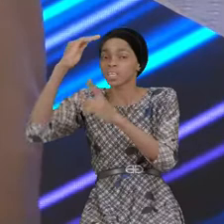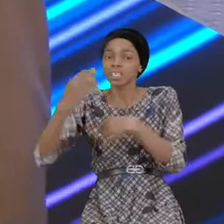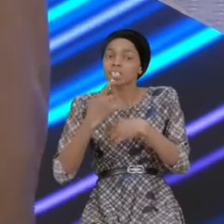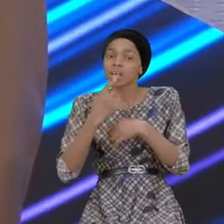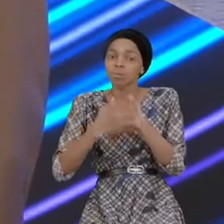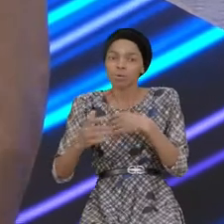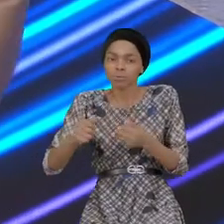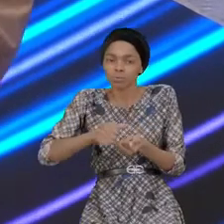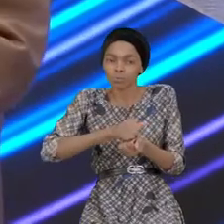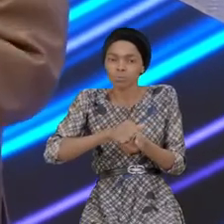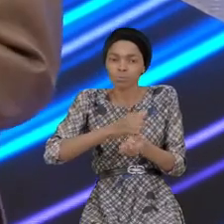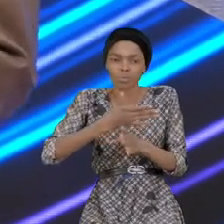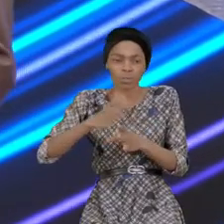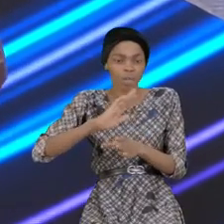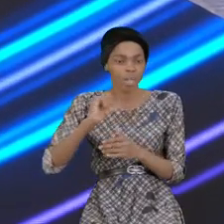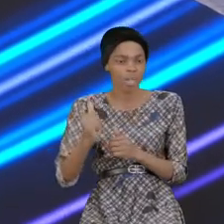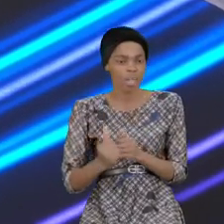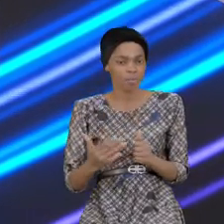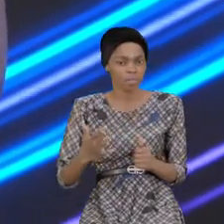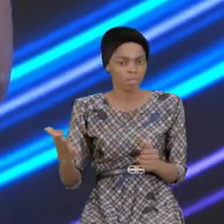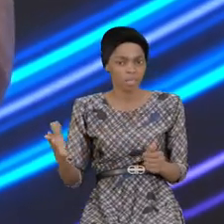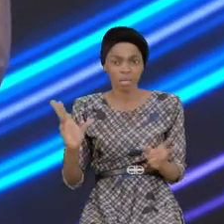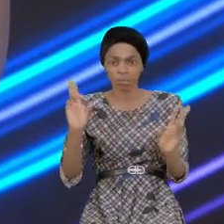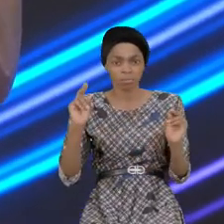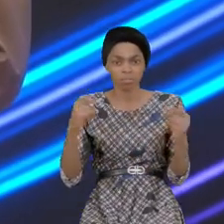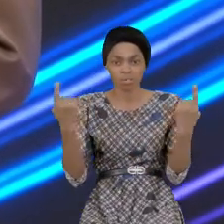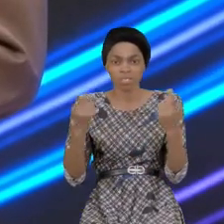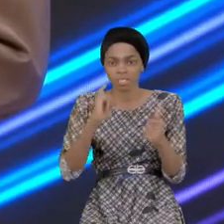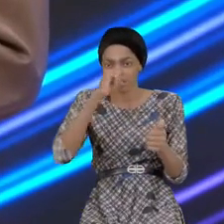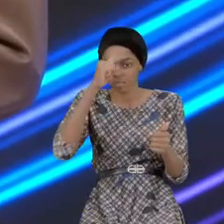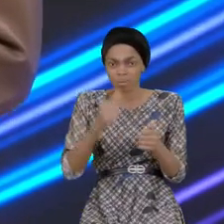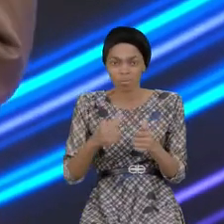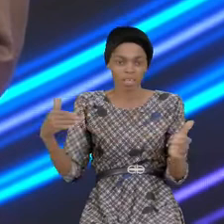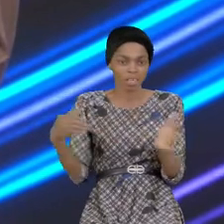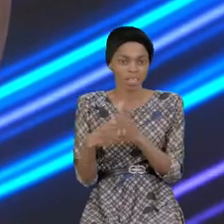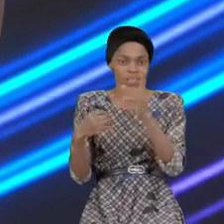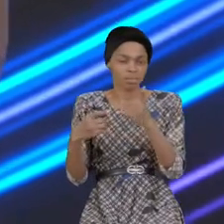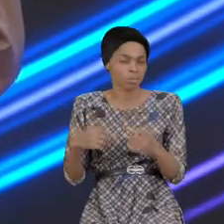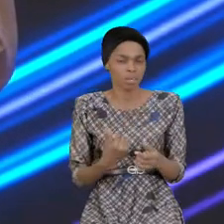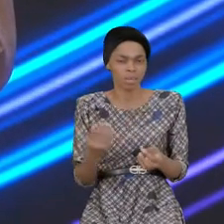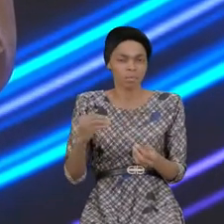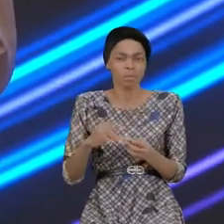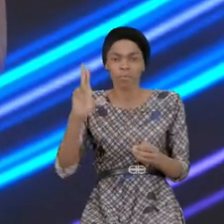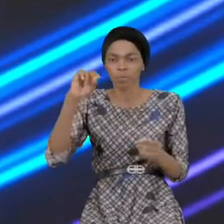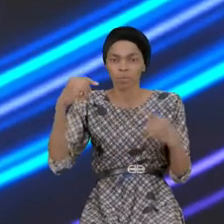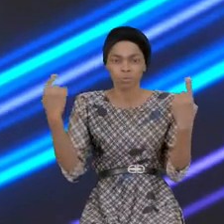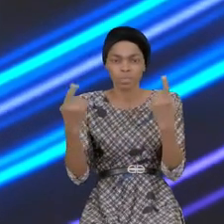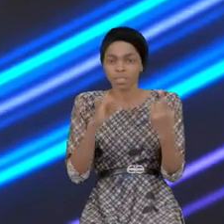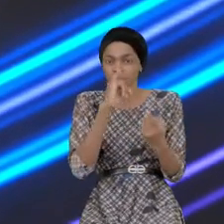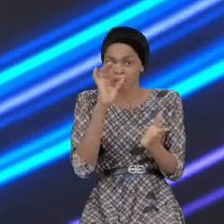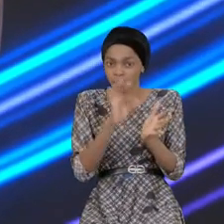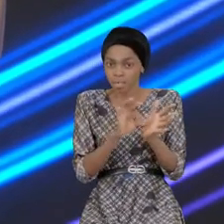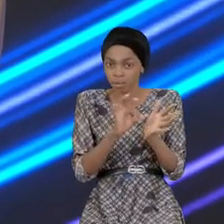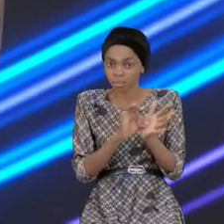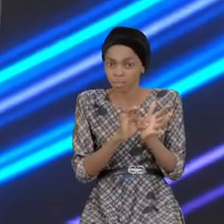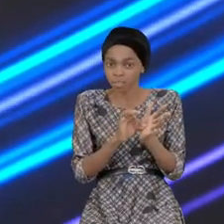away everything, and no sin is remembered against you anymore, and no sin is to your account